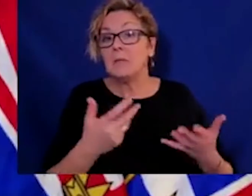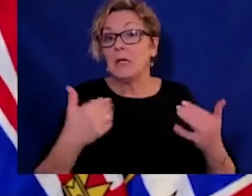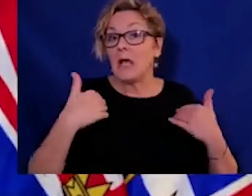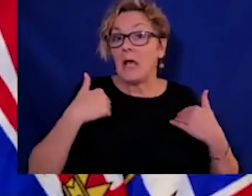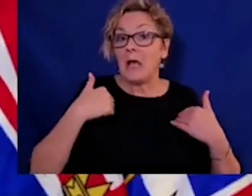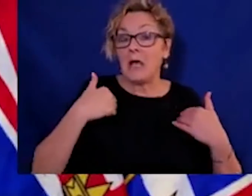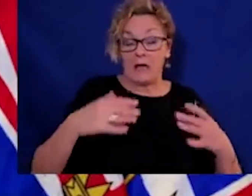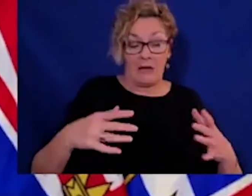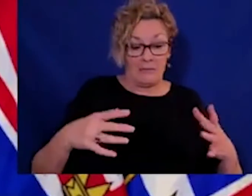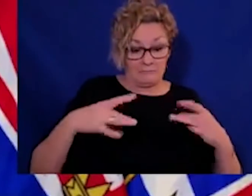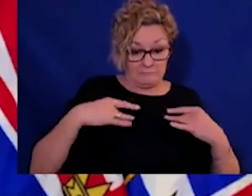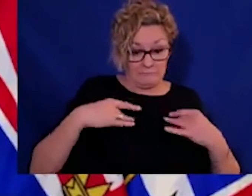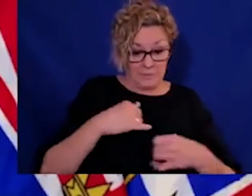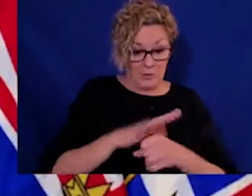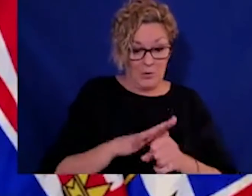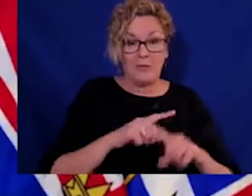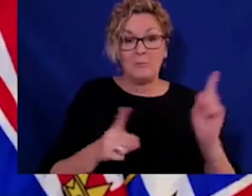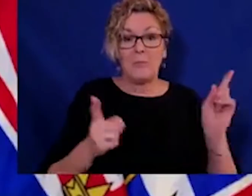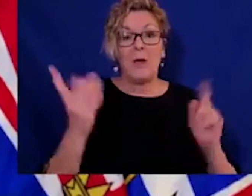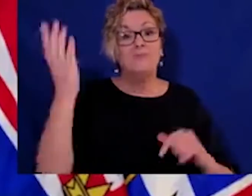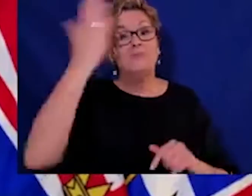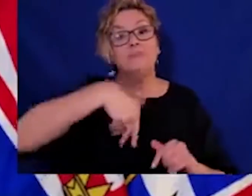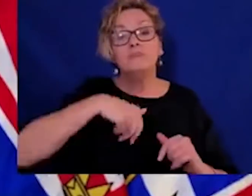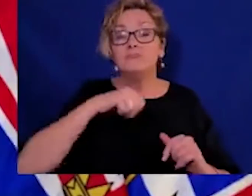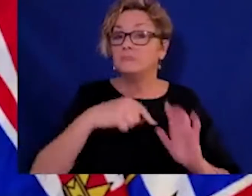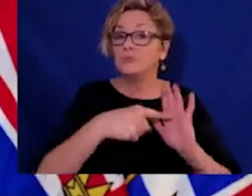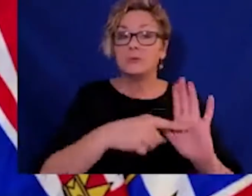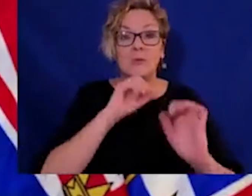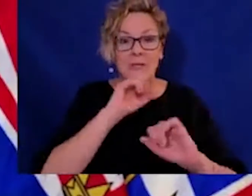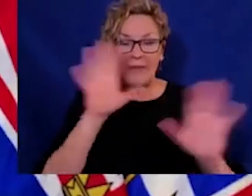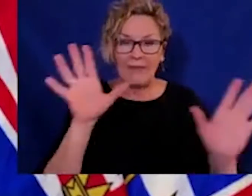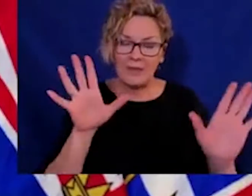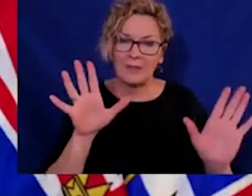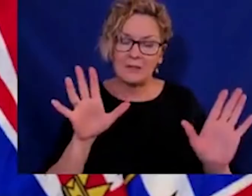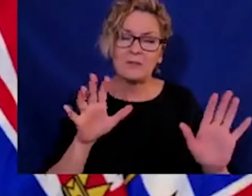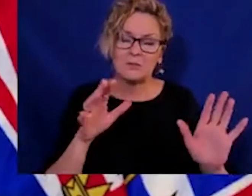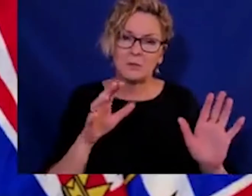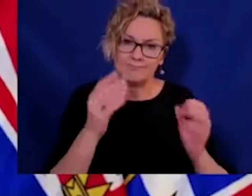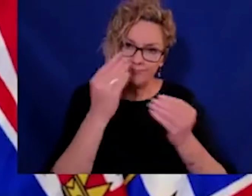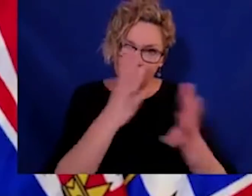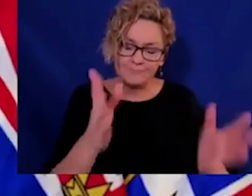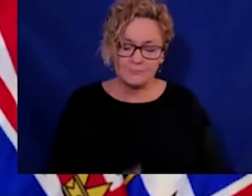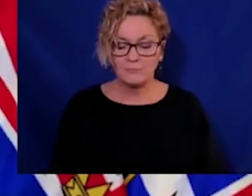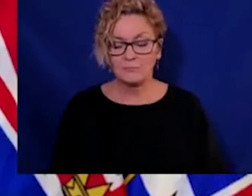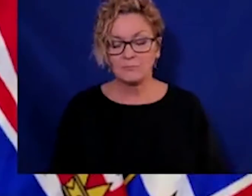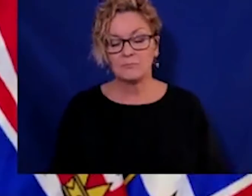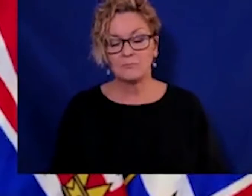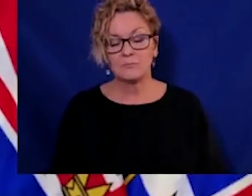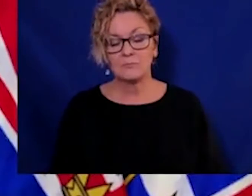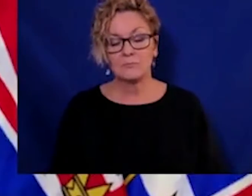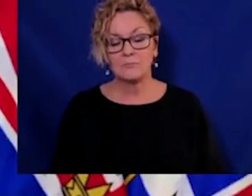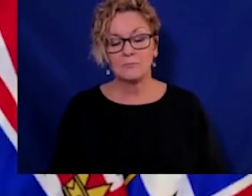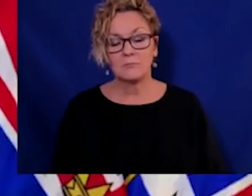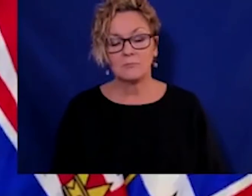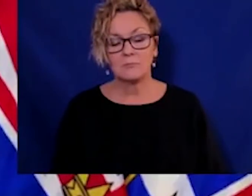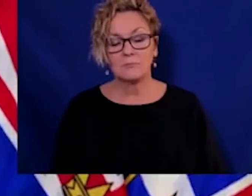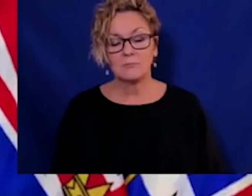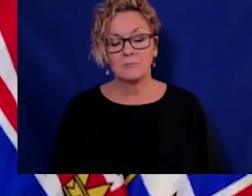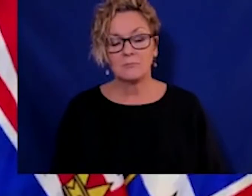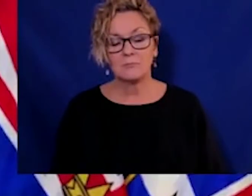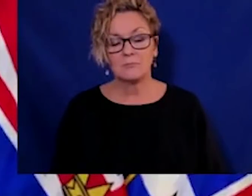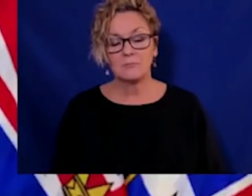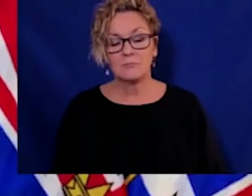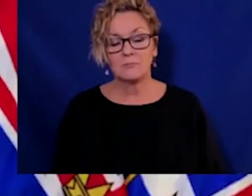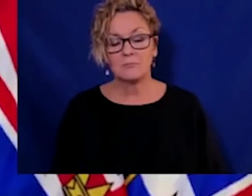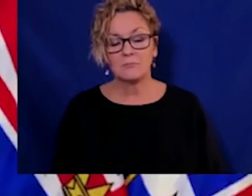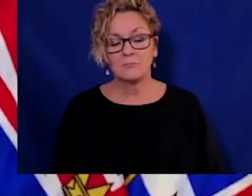Finally, as we know, there's a light in our future on the horizon as we hear more and more positive news about